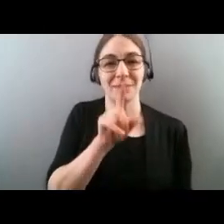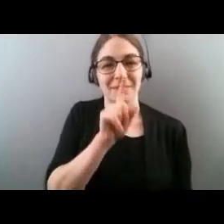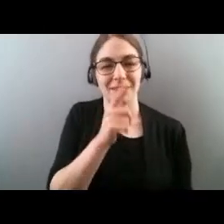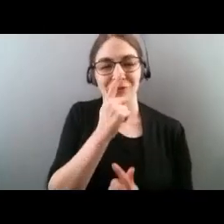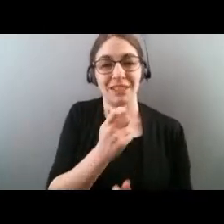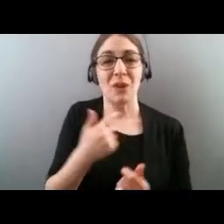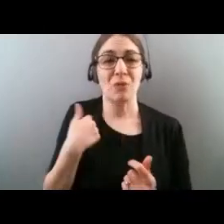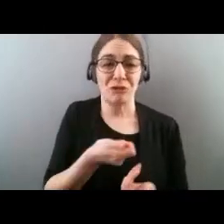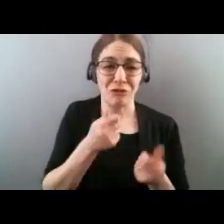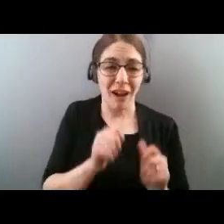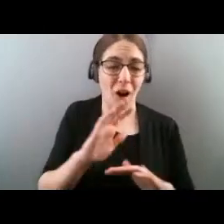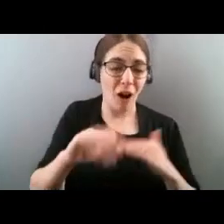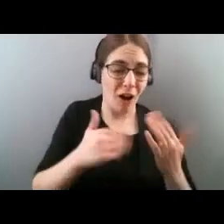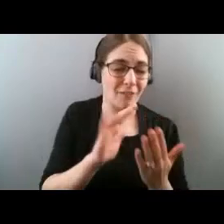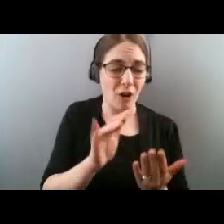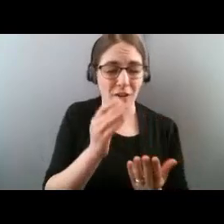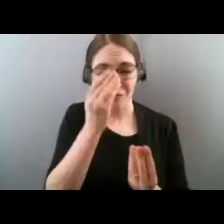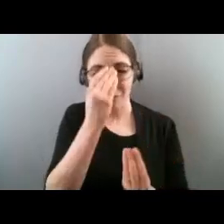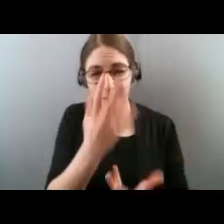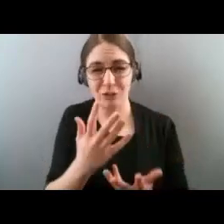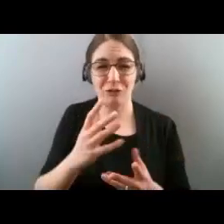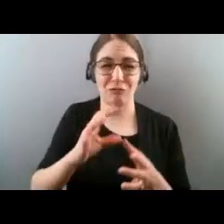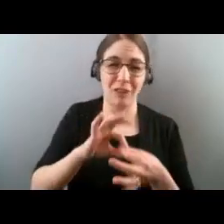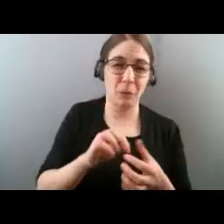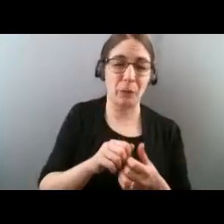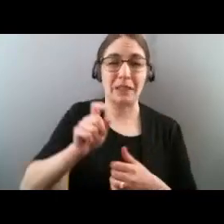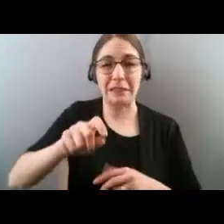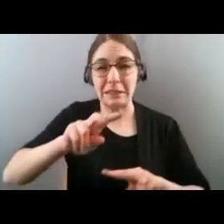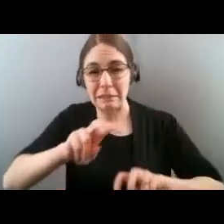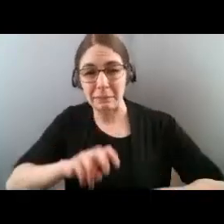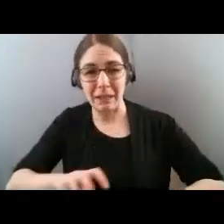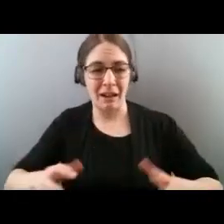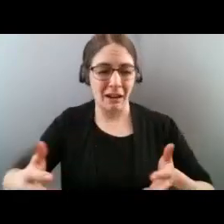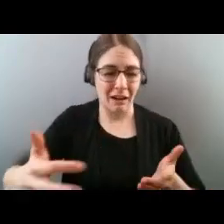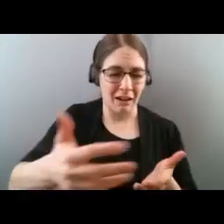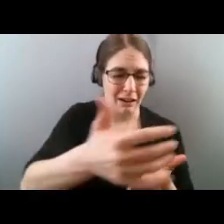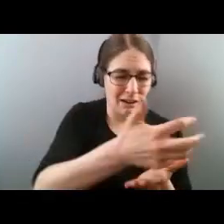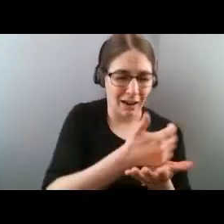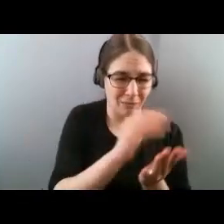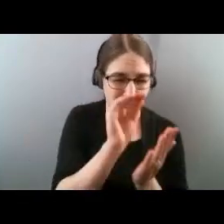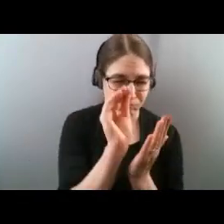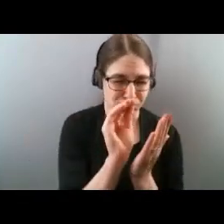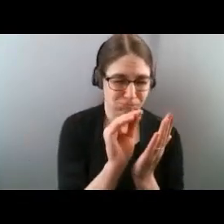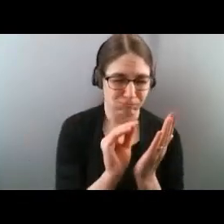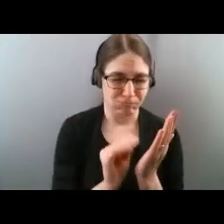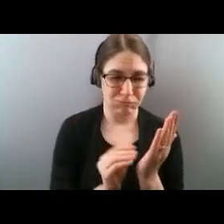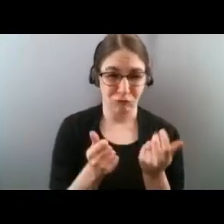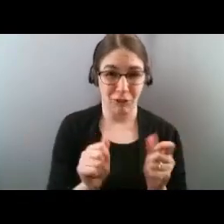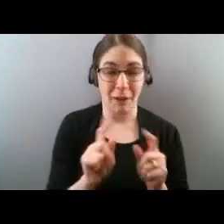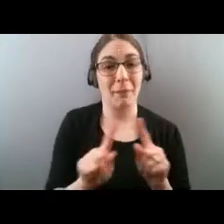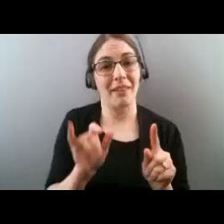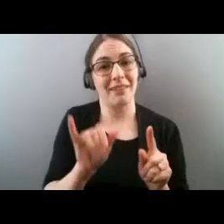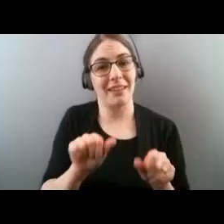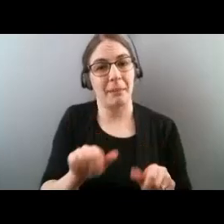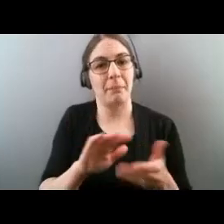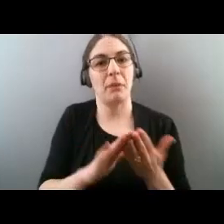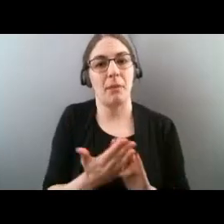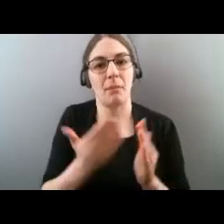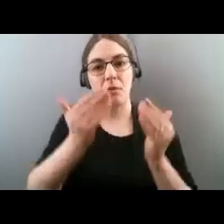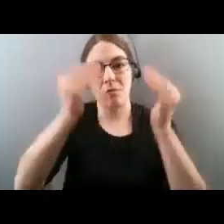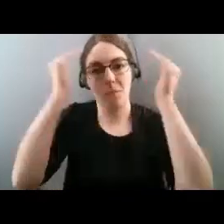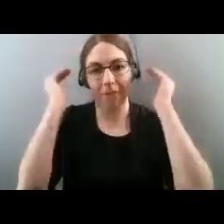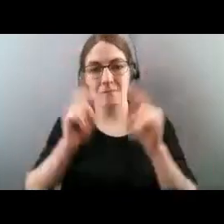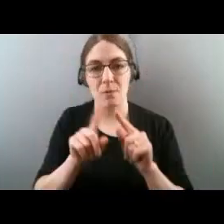based on our needs assessment and everything, and you want to put it all together, but then it can be overwhelming for those that are trying